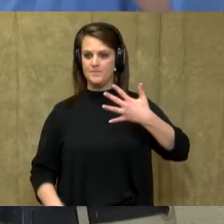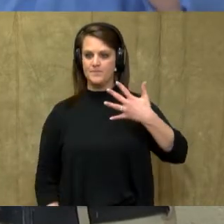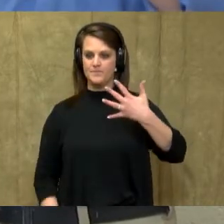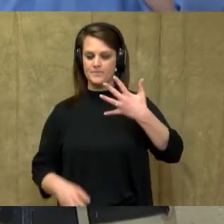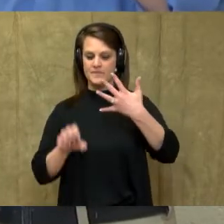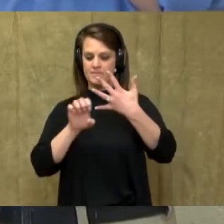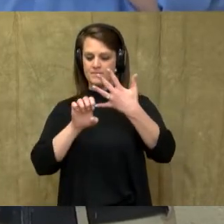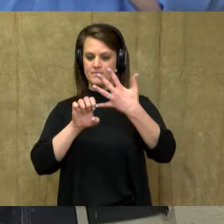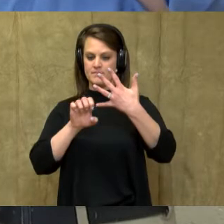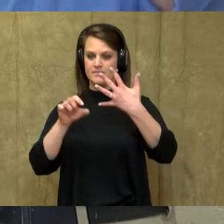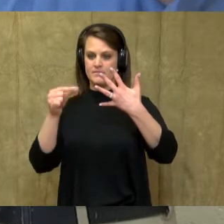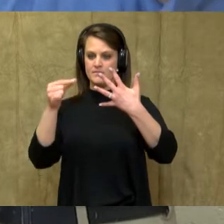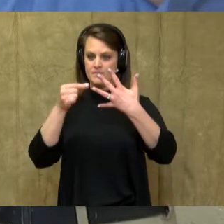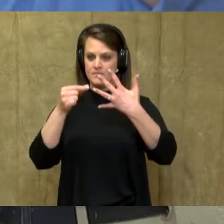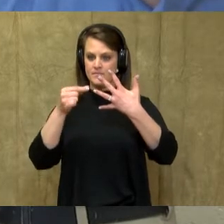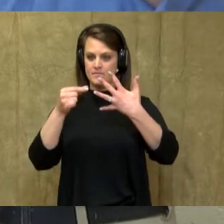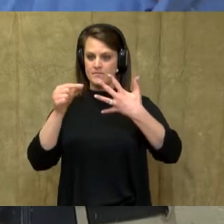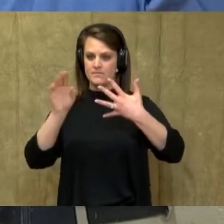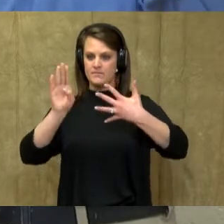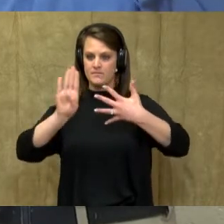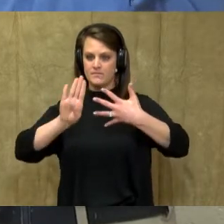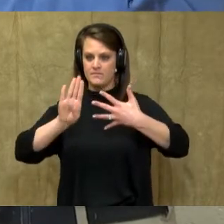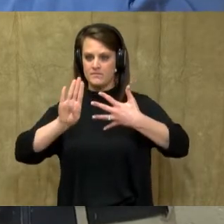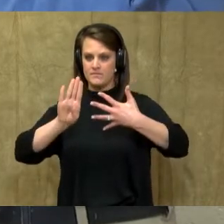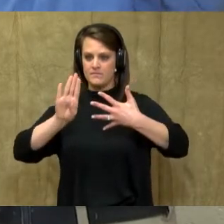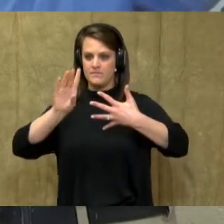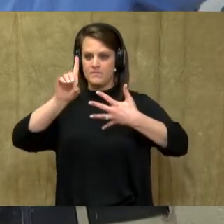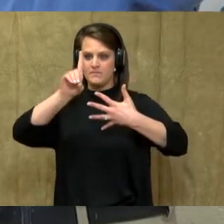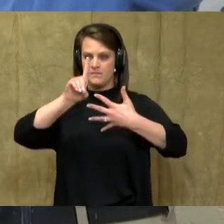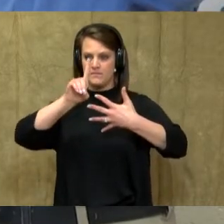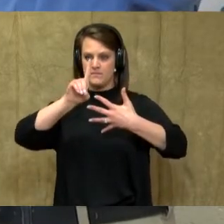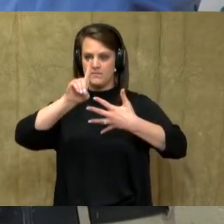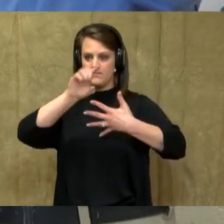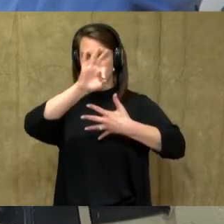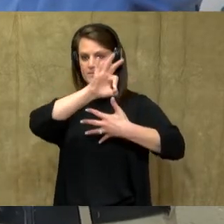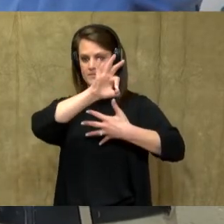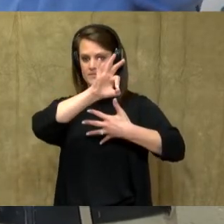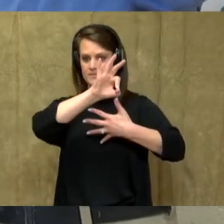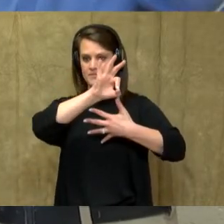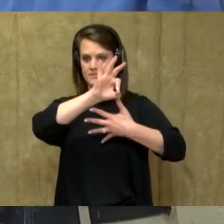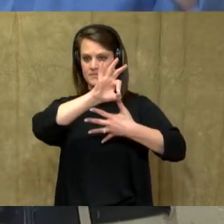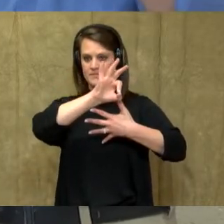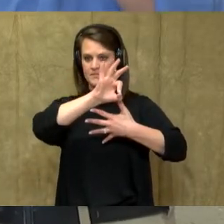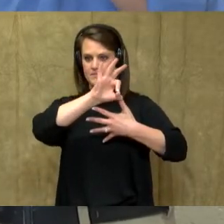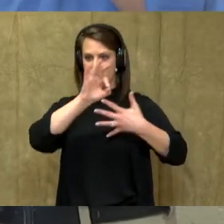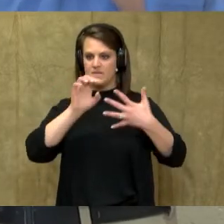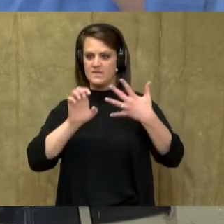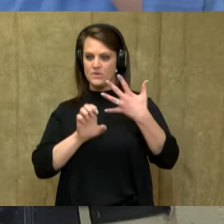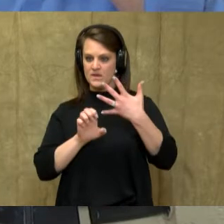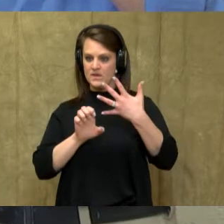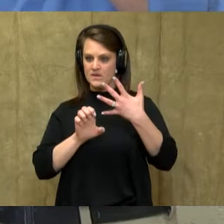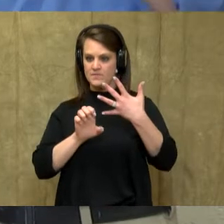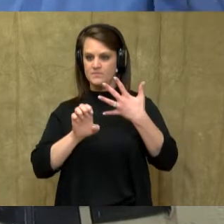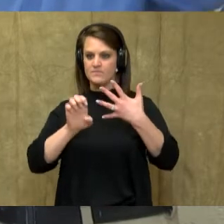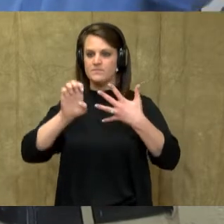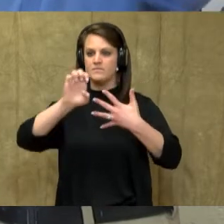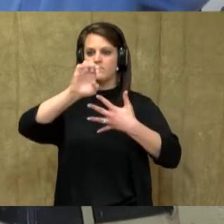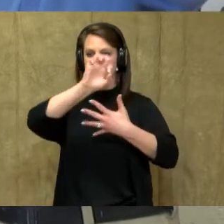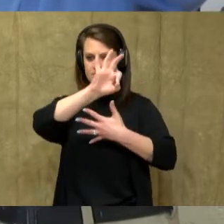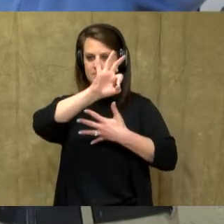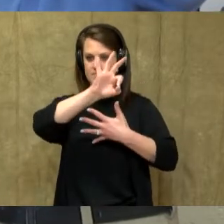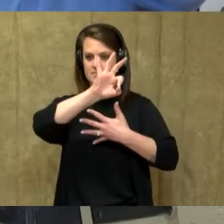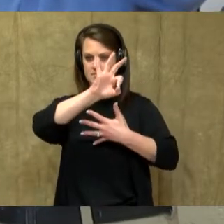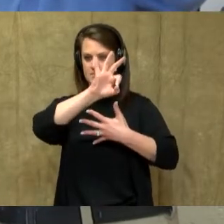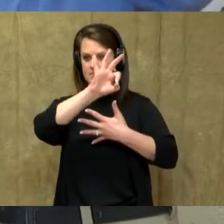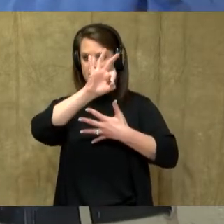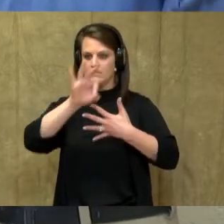E, G, B, D, and F, always starting from the bottom and moving up